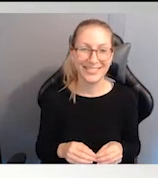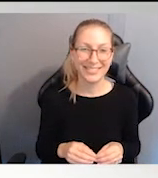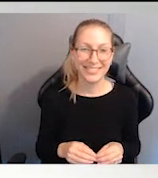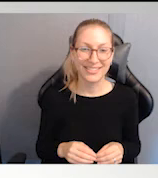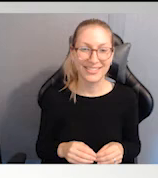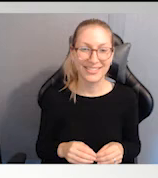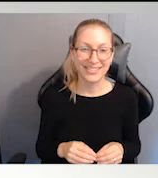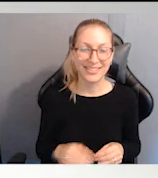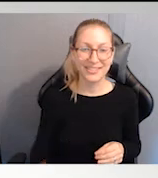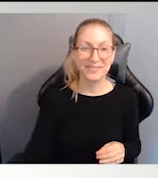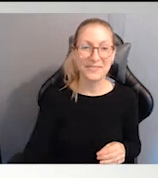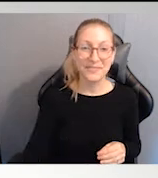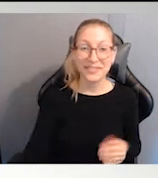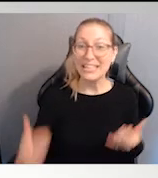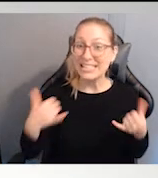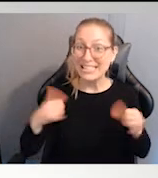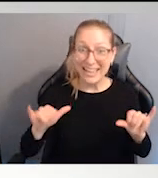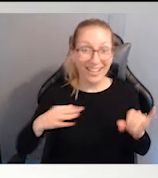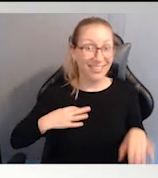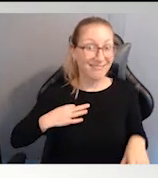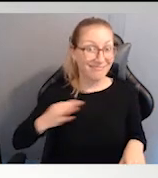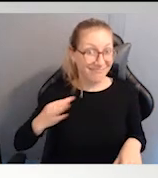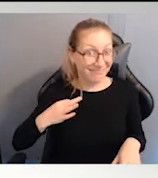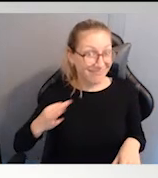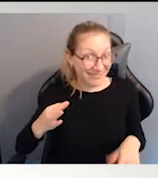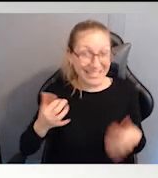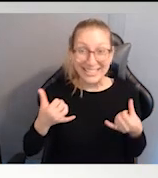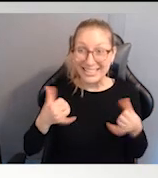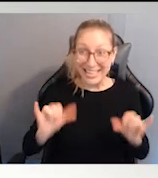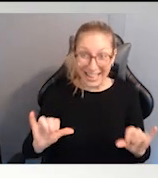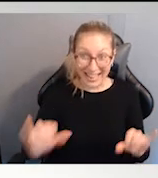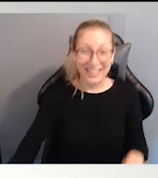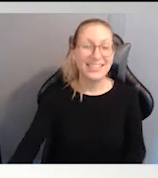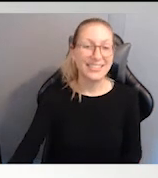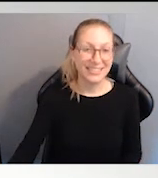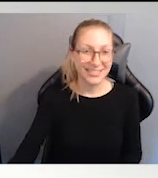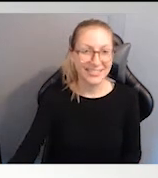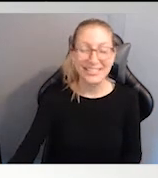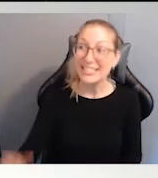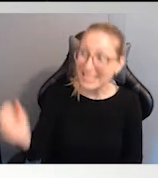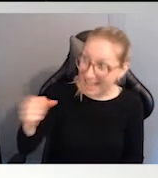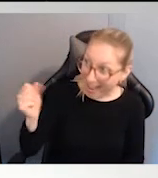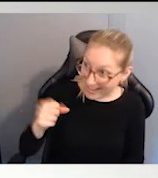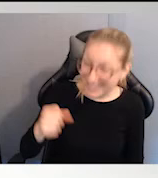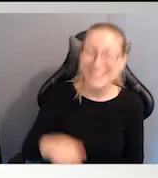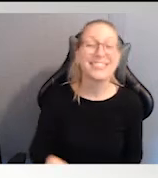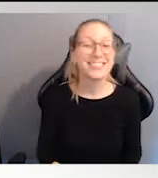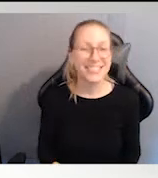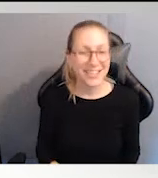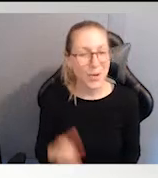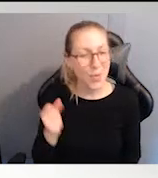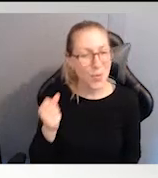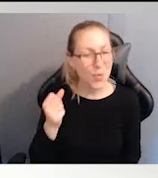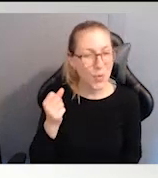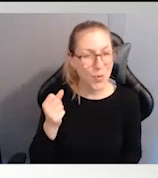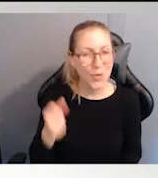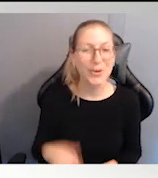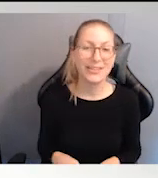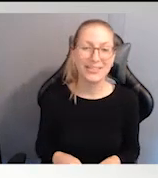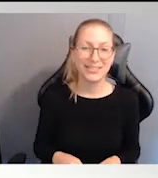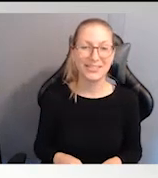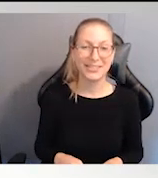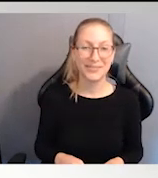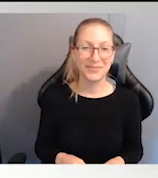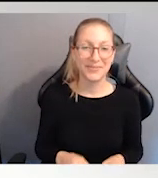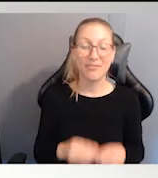And we still volunteer in the community. Yes, we do. Woo! Lots of volunteering in the